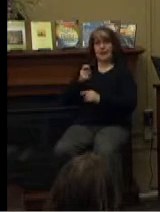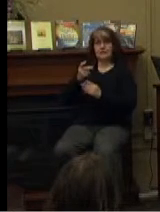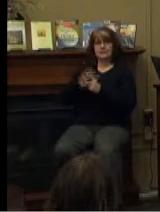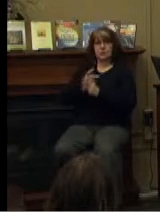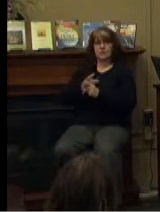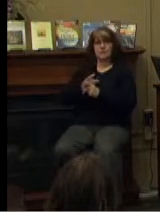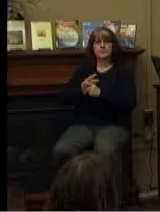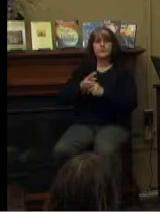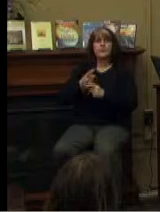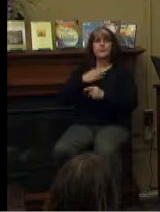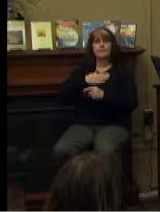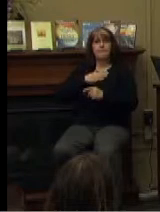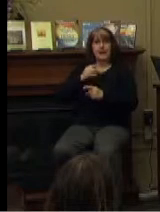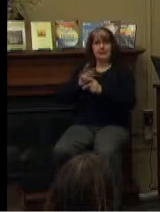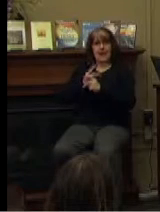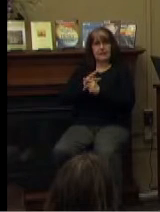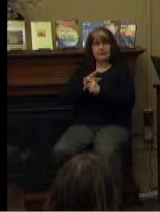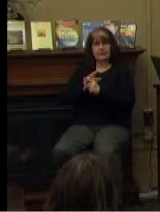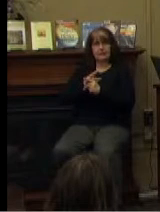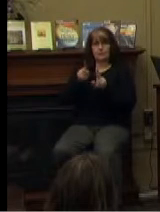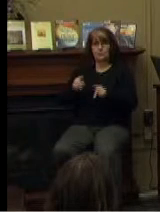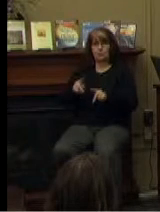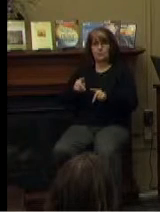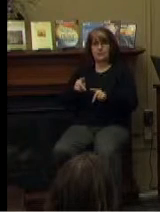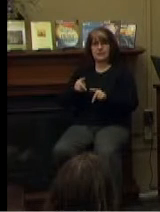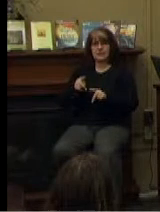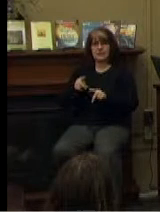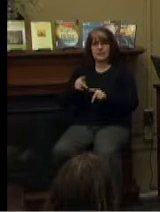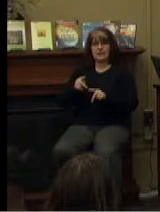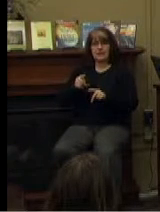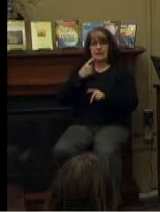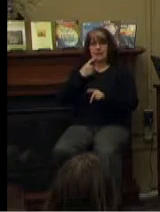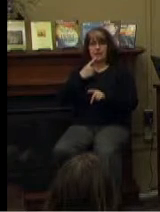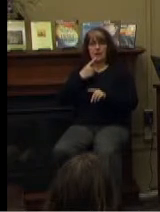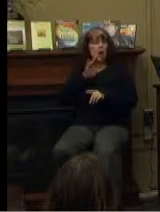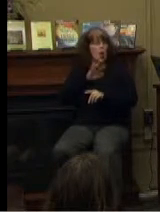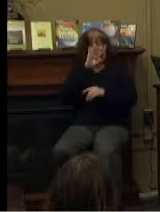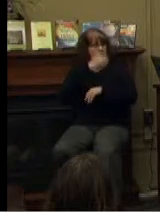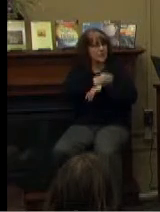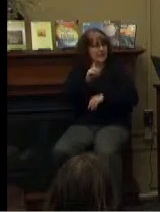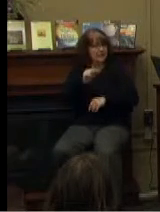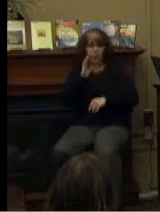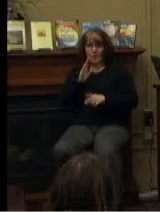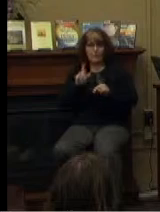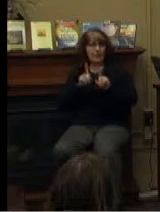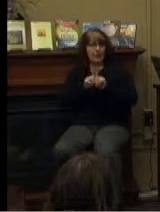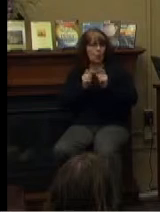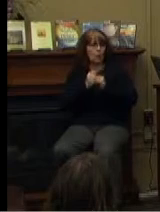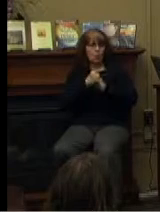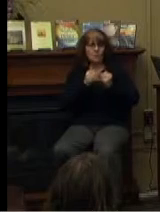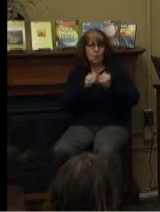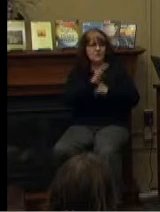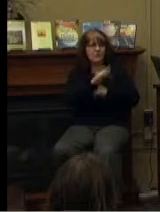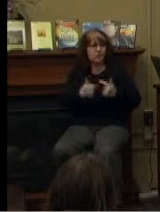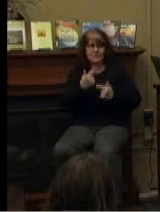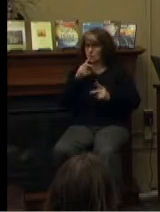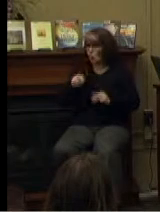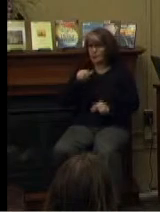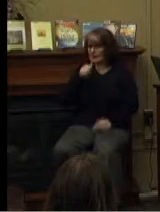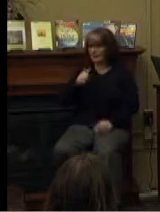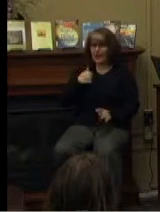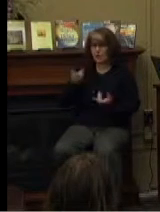is on disability, and she said, well, he'll be with you for the rest of your life. And I'm like, no, he's not. I don't want him with me for the rest of my life.